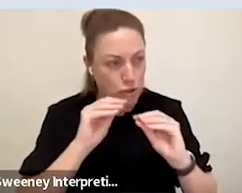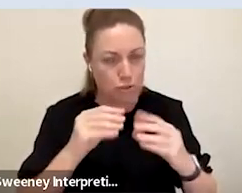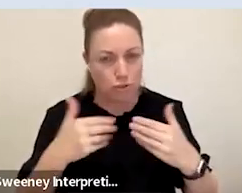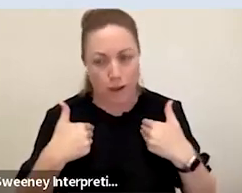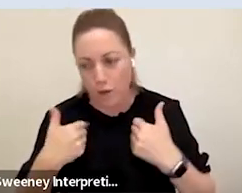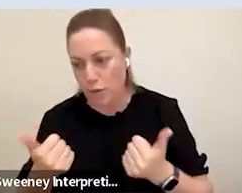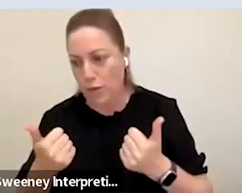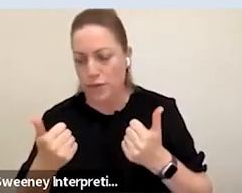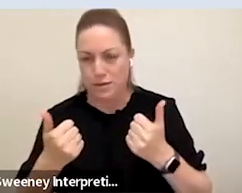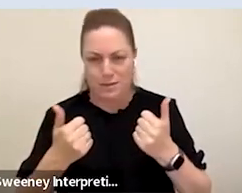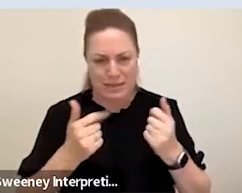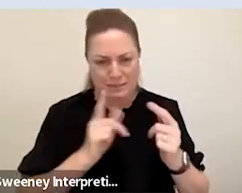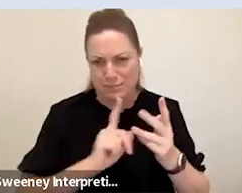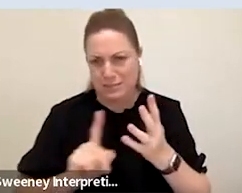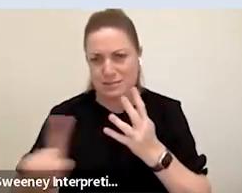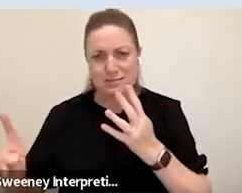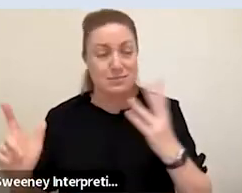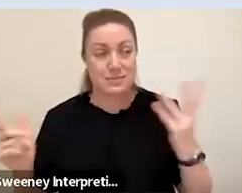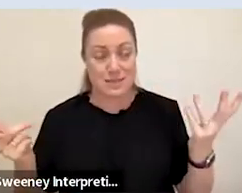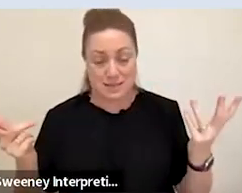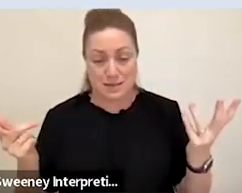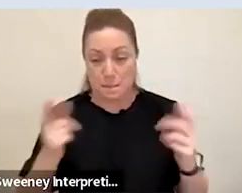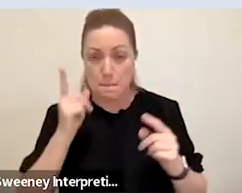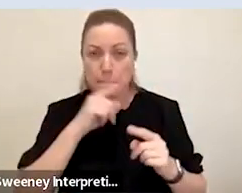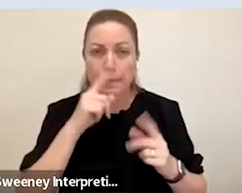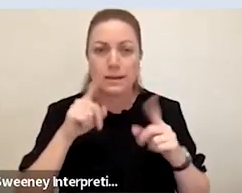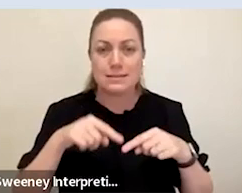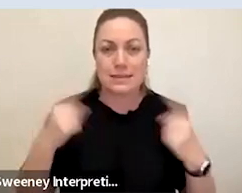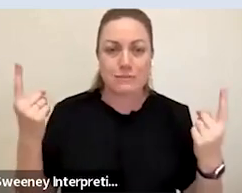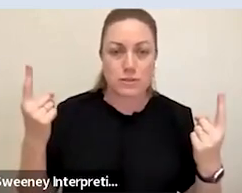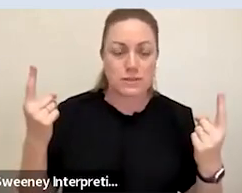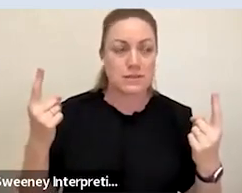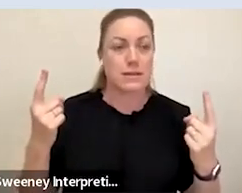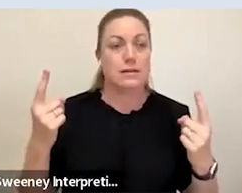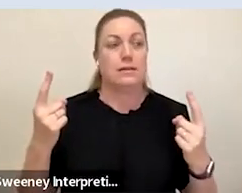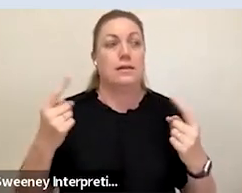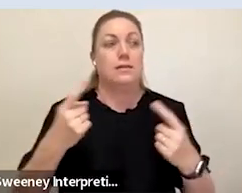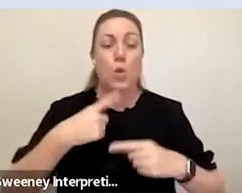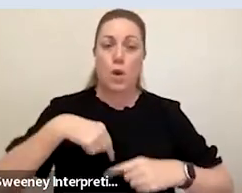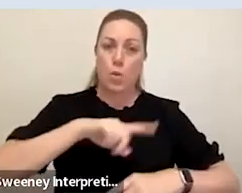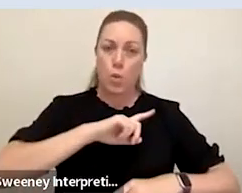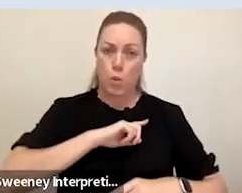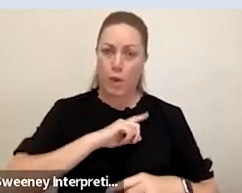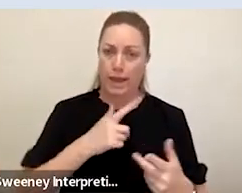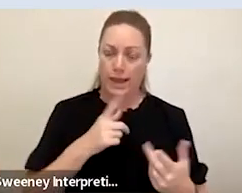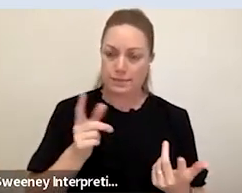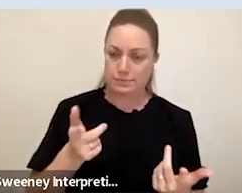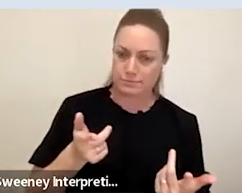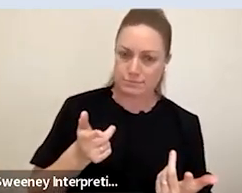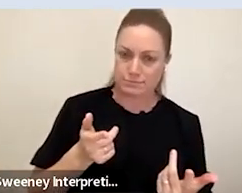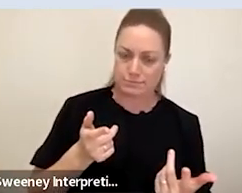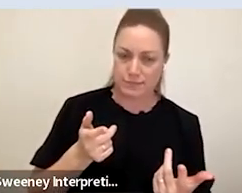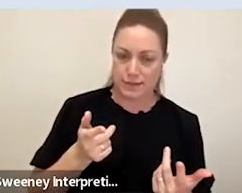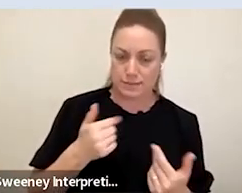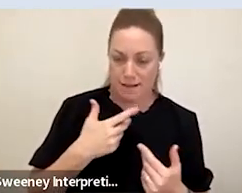all sorts of things. So it's partly incumbent on all of us, particularly those of us who are in